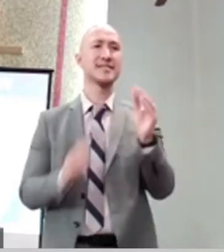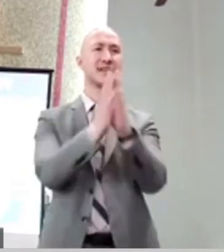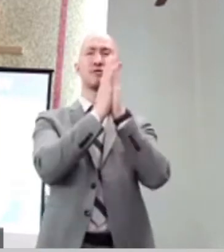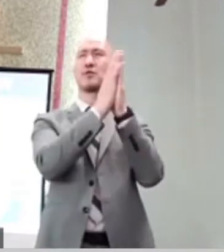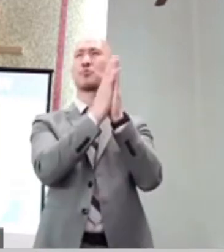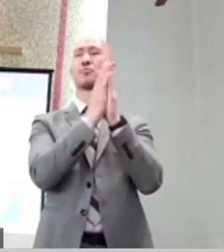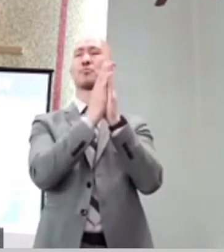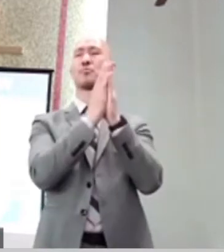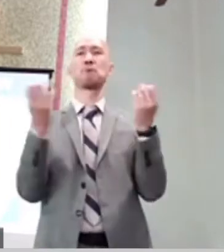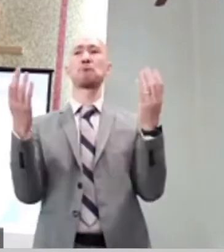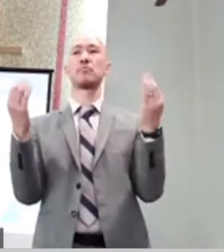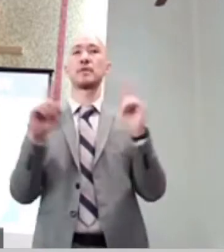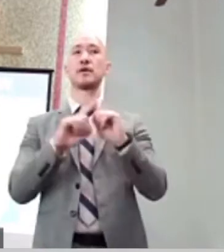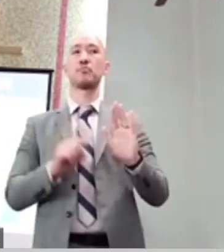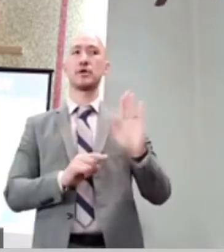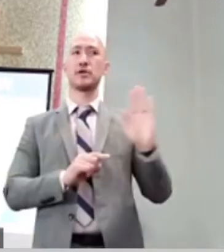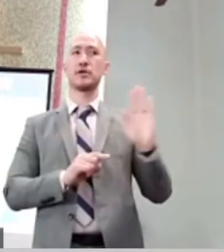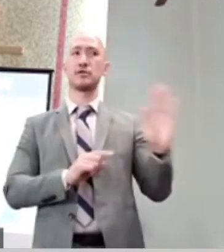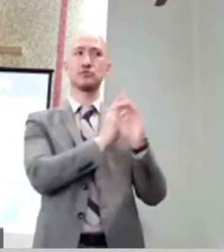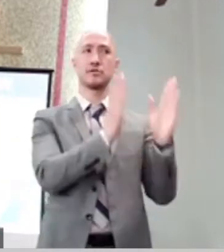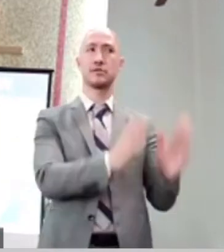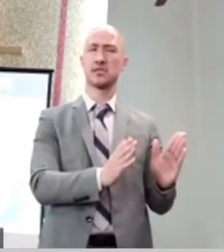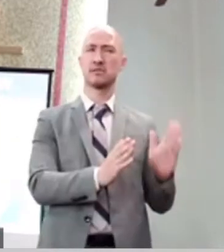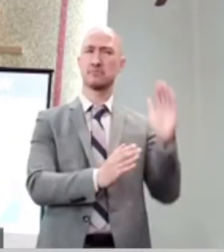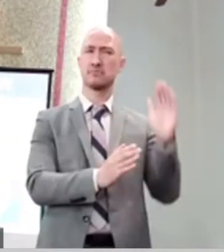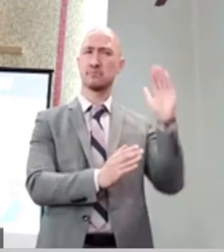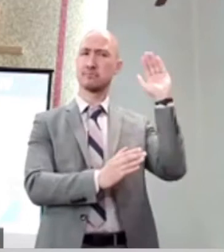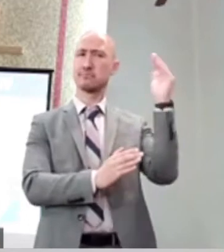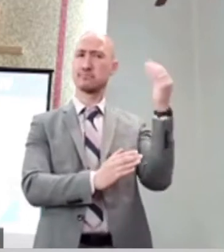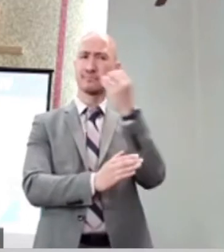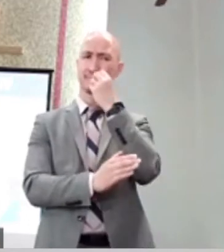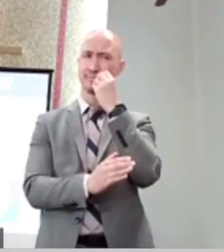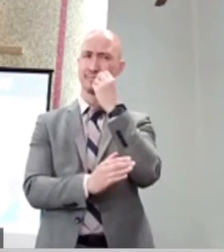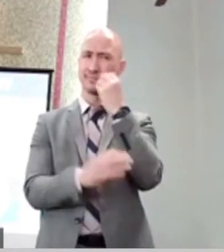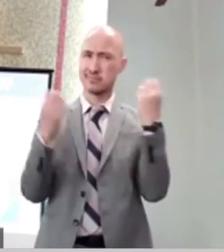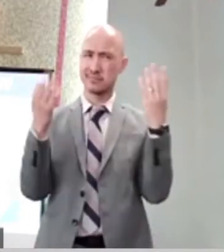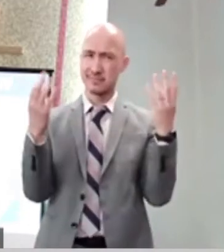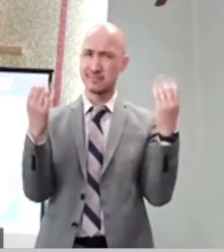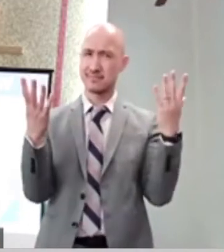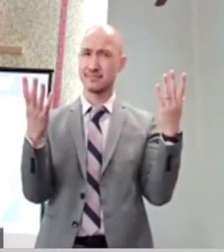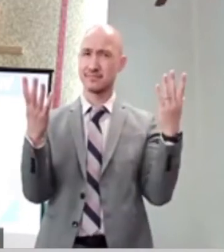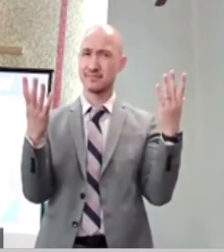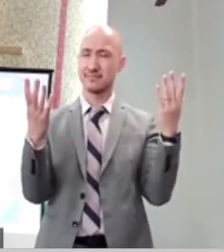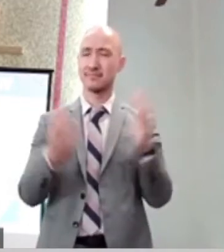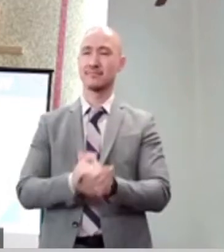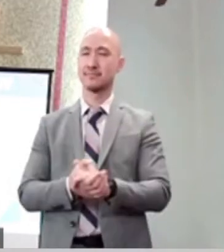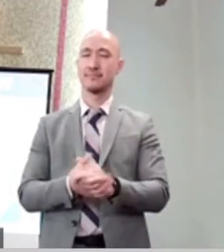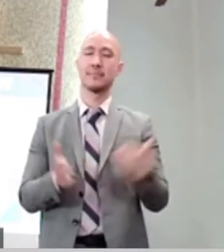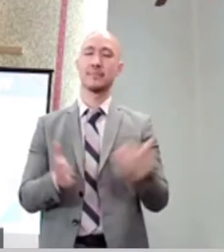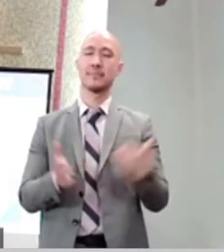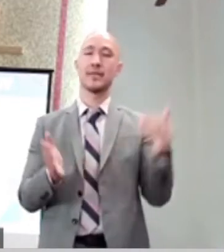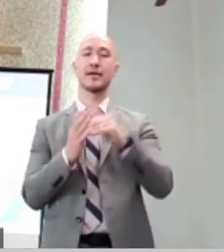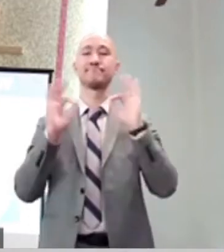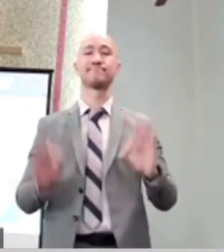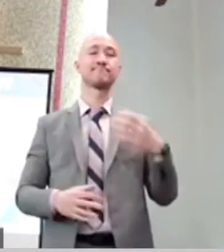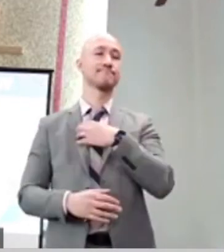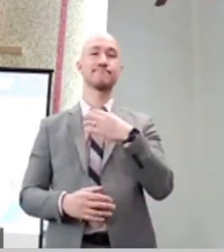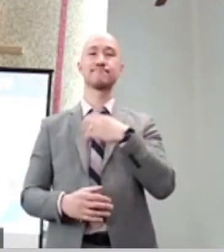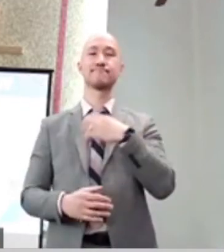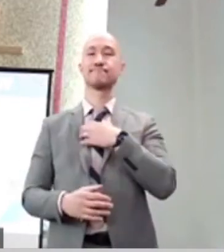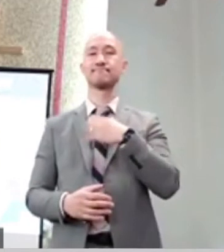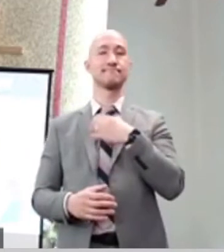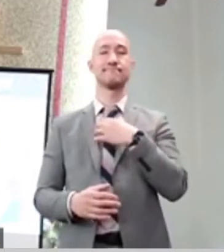Jesus are complaints, complaints of what he should be doing or what he's not doing. They're always finding something